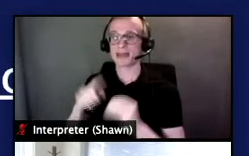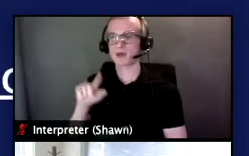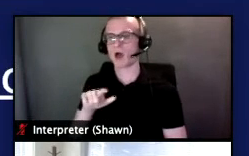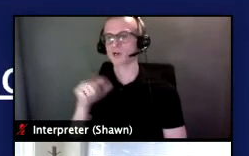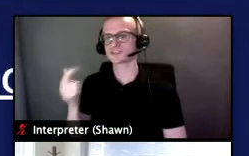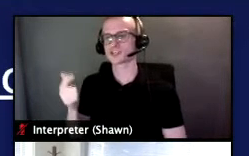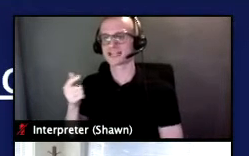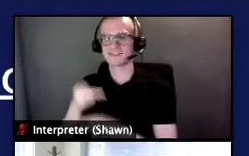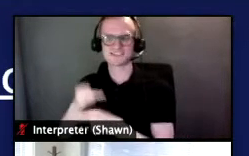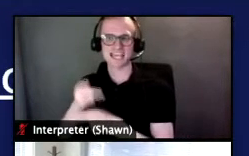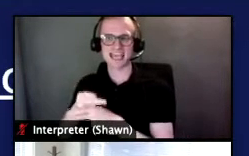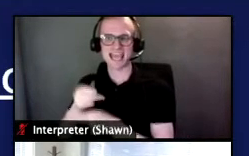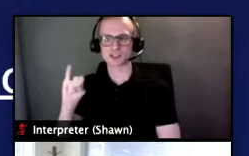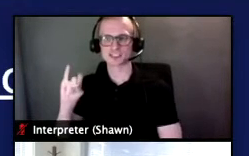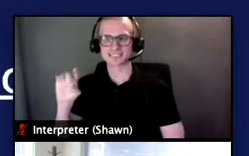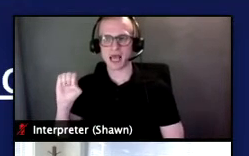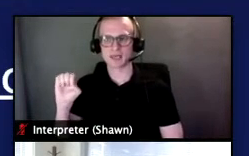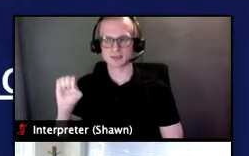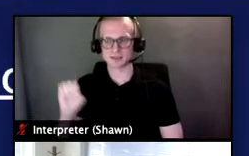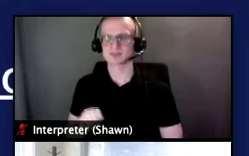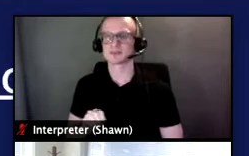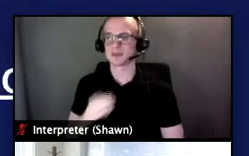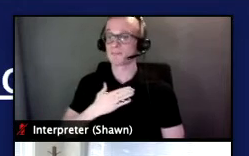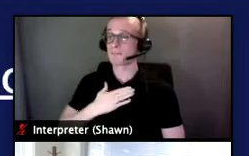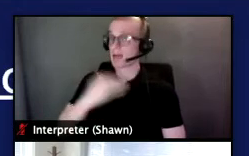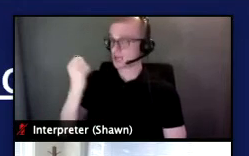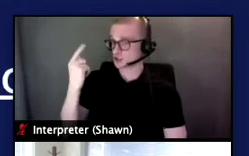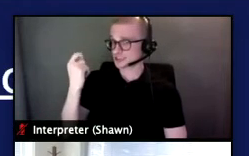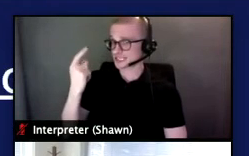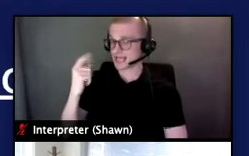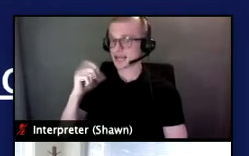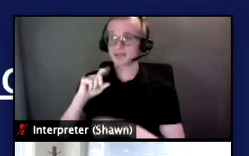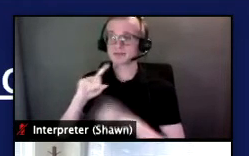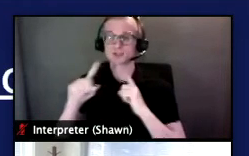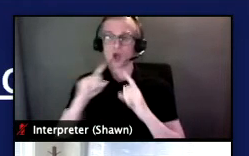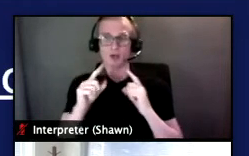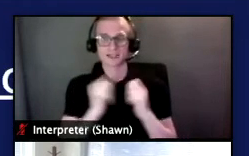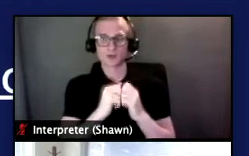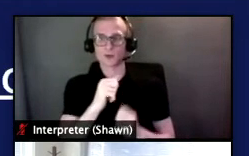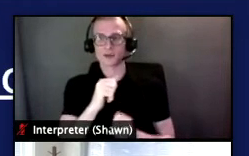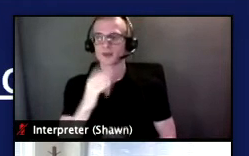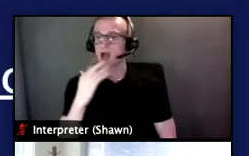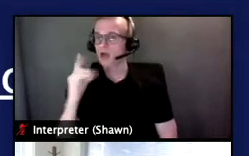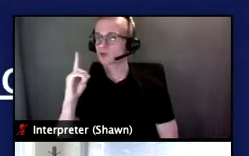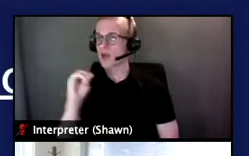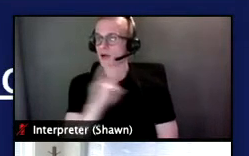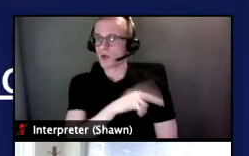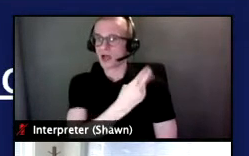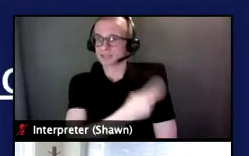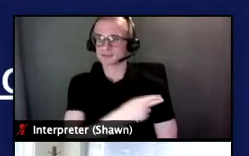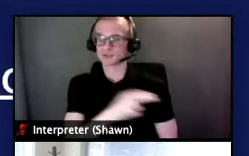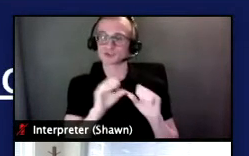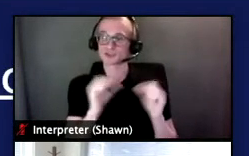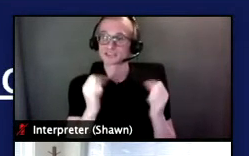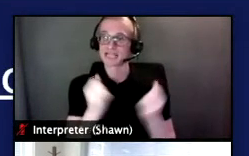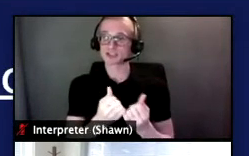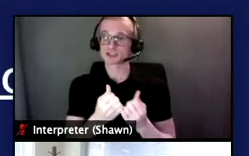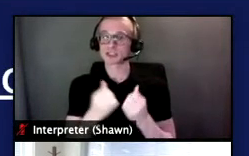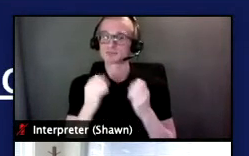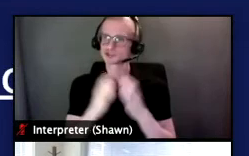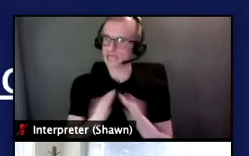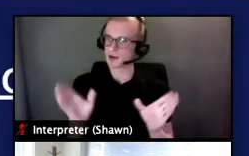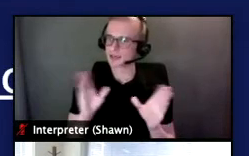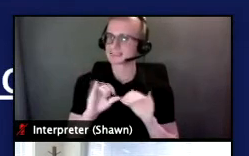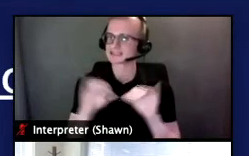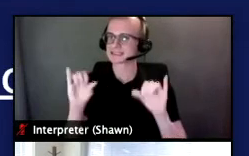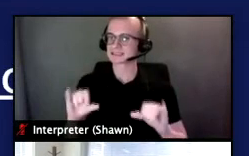sites. From my understanding in talking with the Colorado Hospital Association, overall, the system still has some space, but we